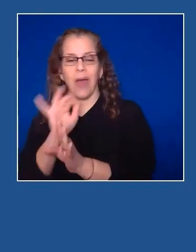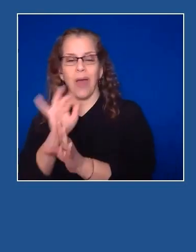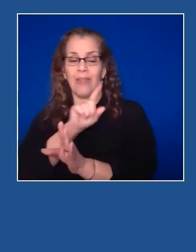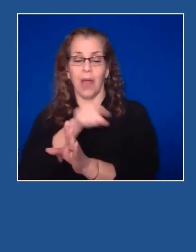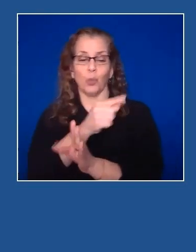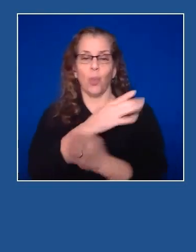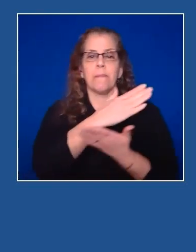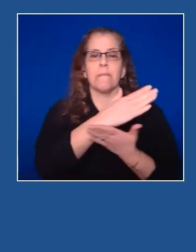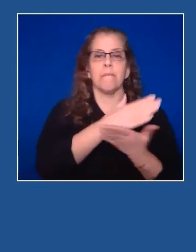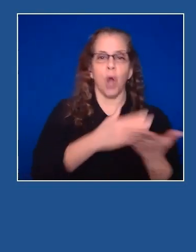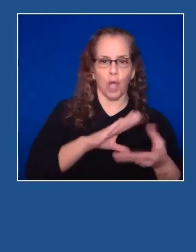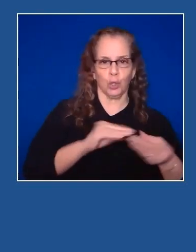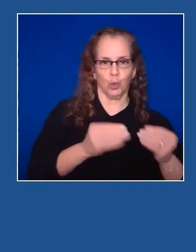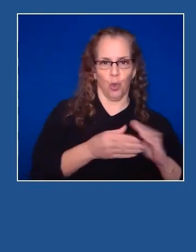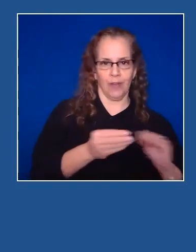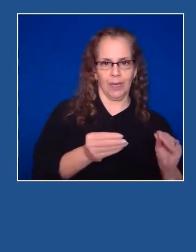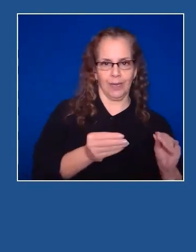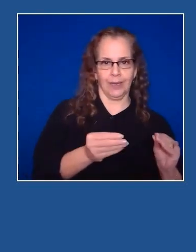the story.